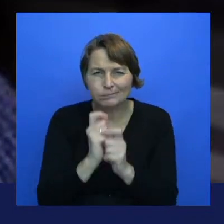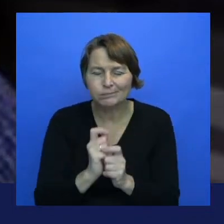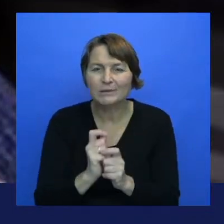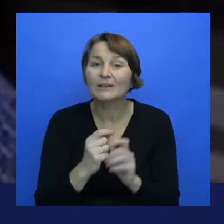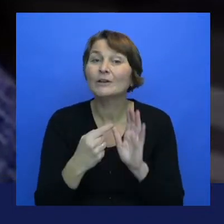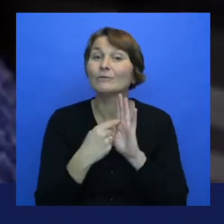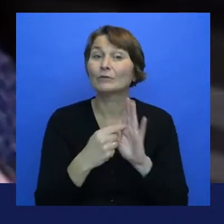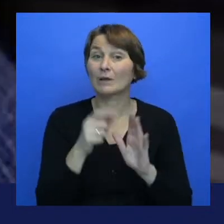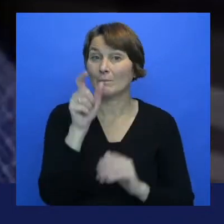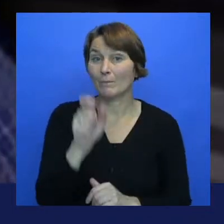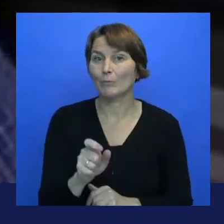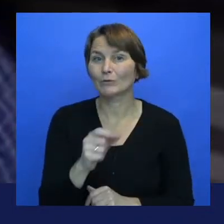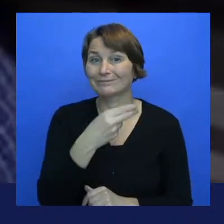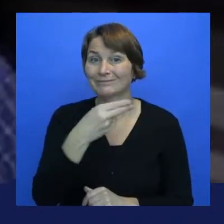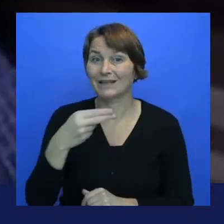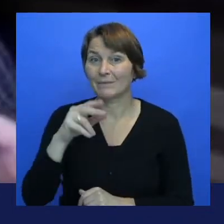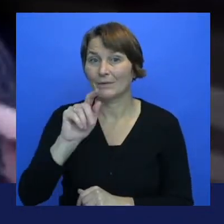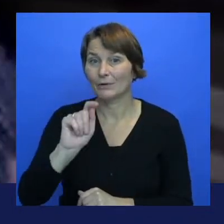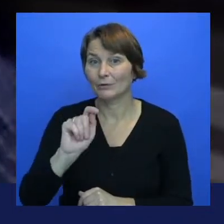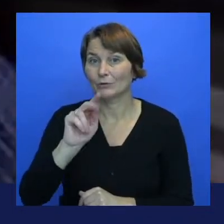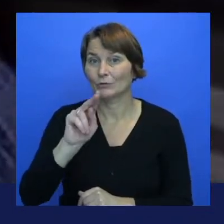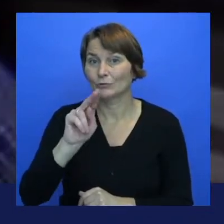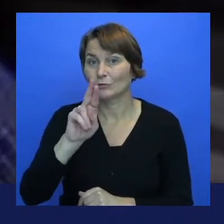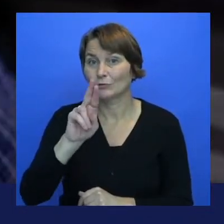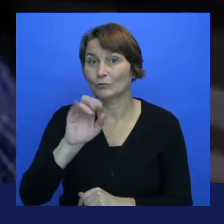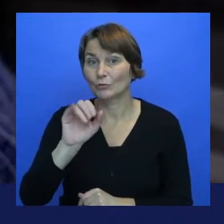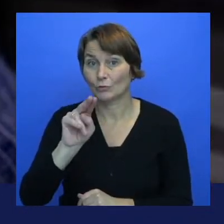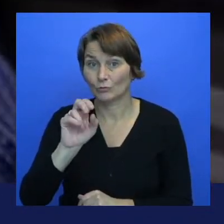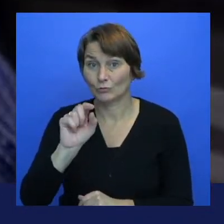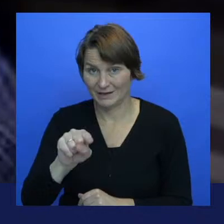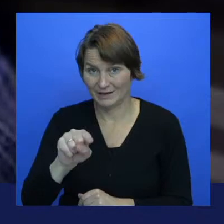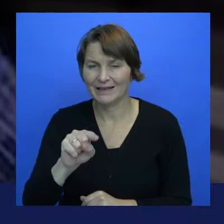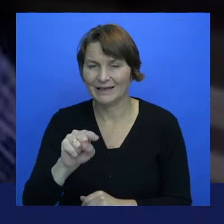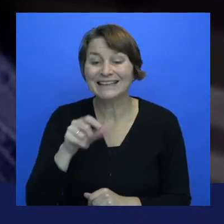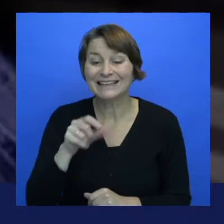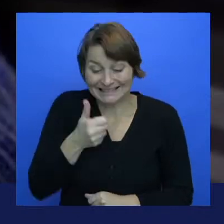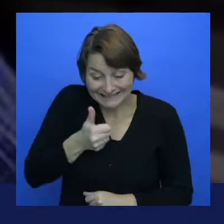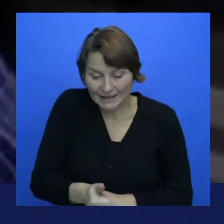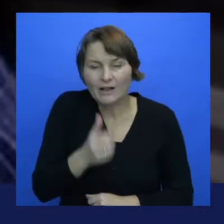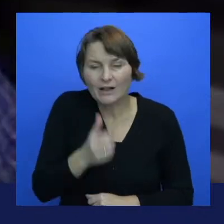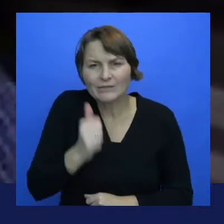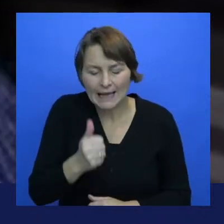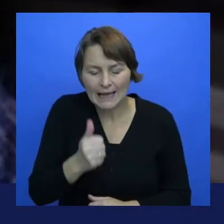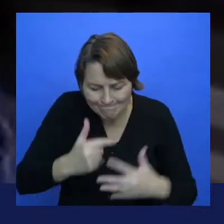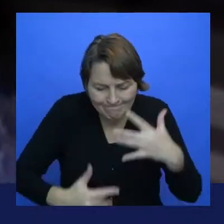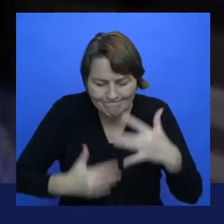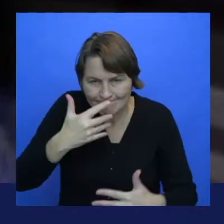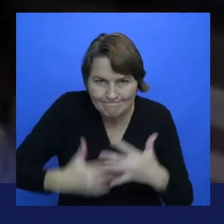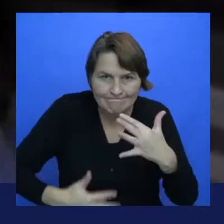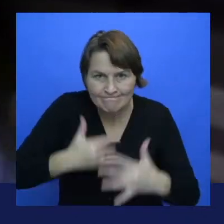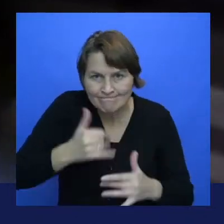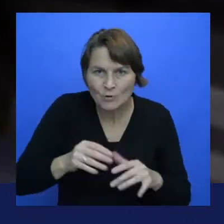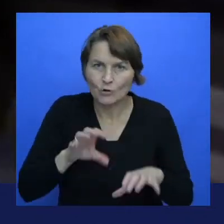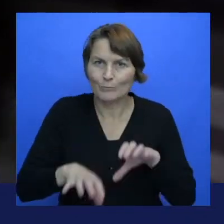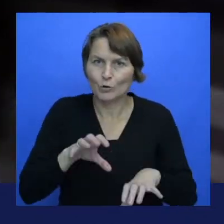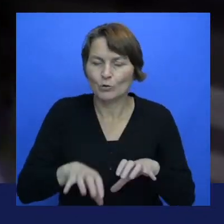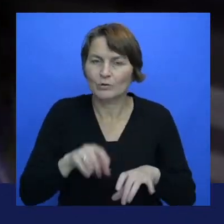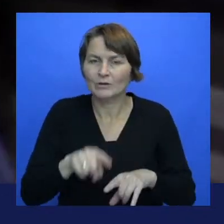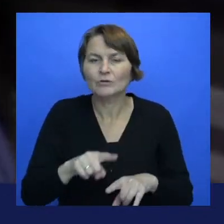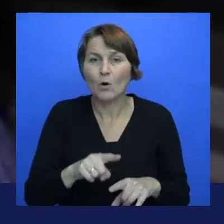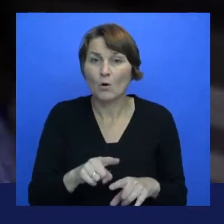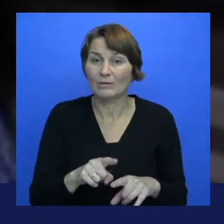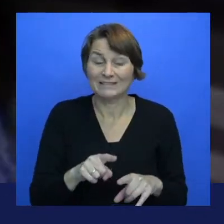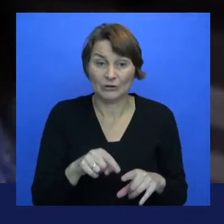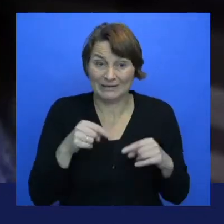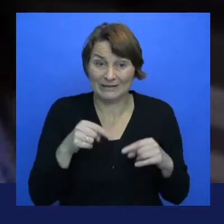computational model was an important part of knowing you'd built a valid computer. And so the fact that we're struggling with mathematical proofs around